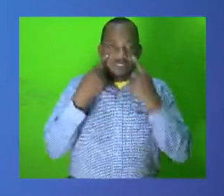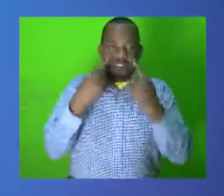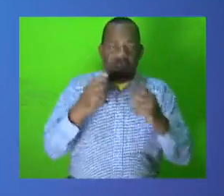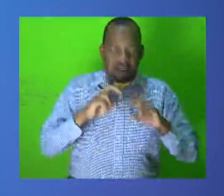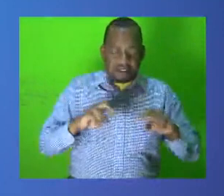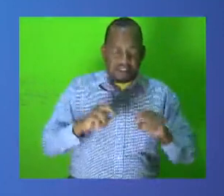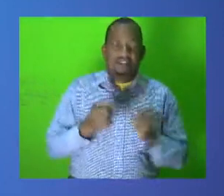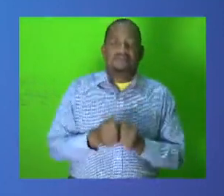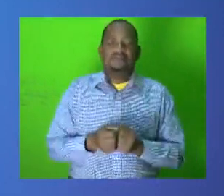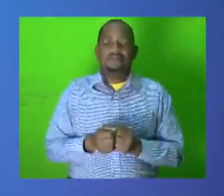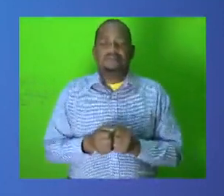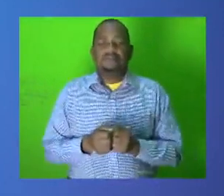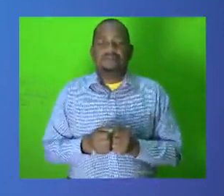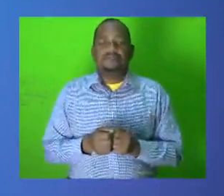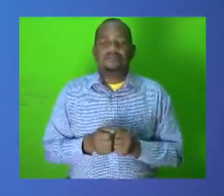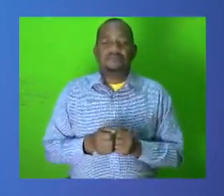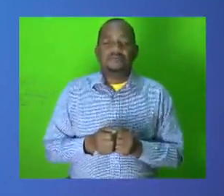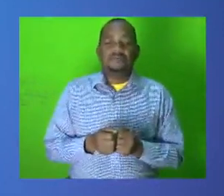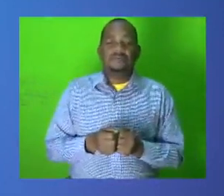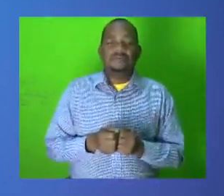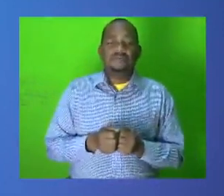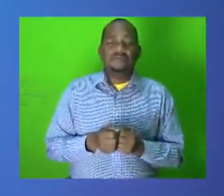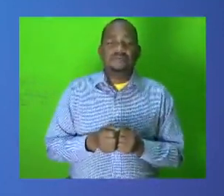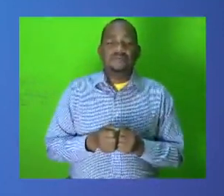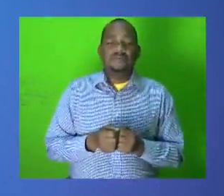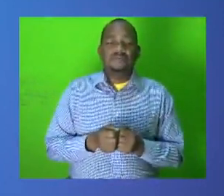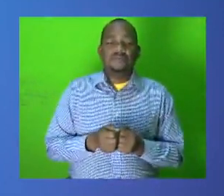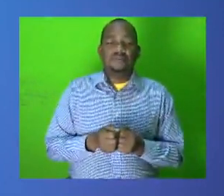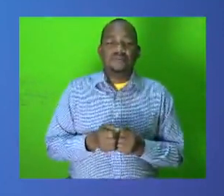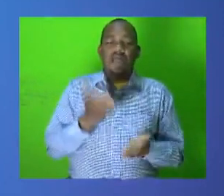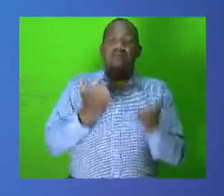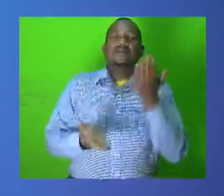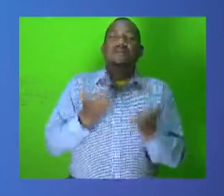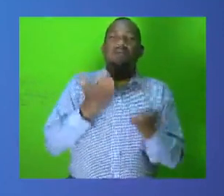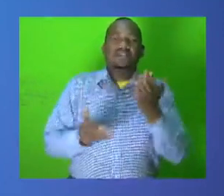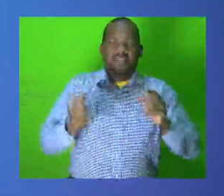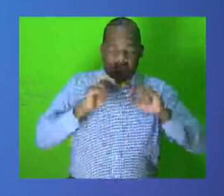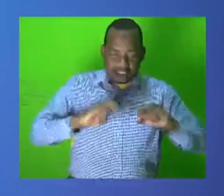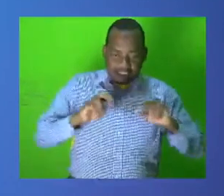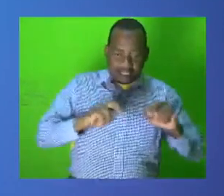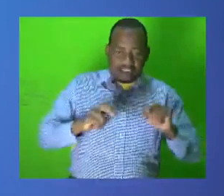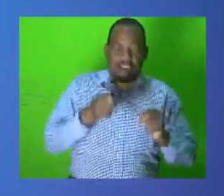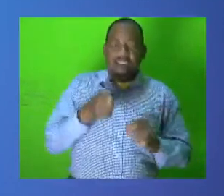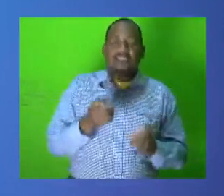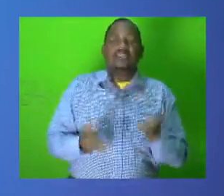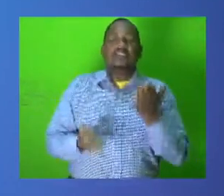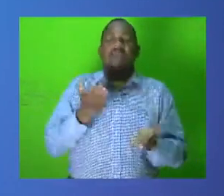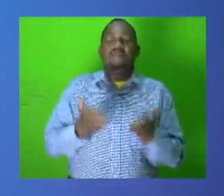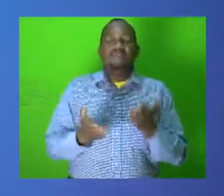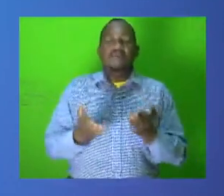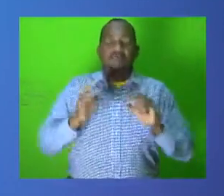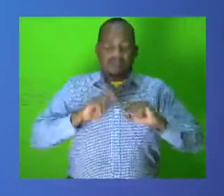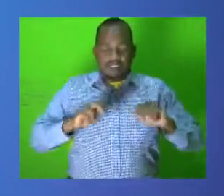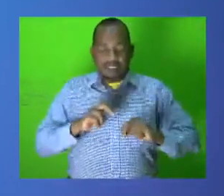corona. C. Evaluative research. It is a type of research, my student,